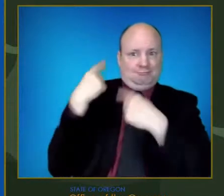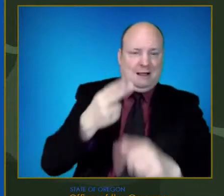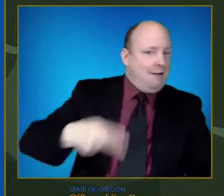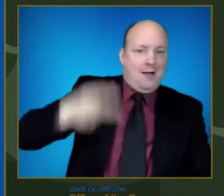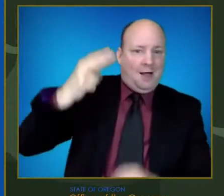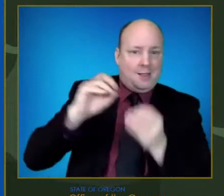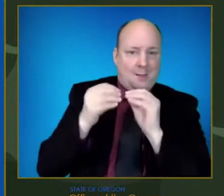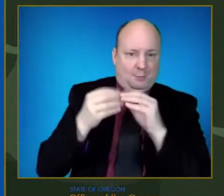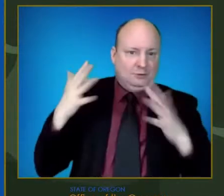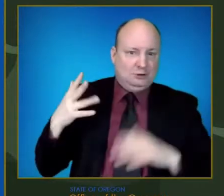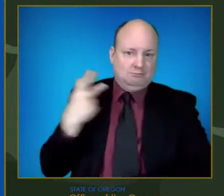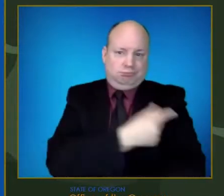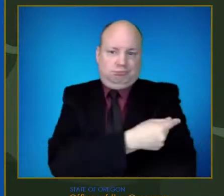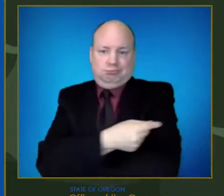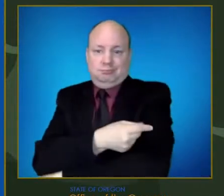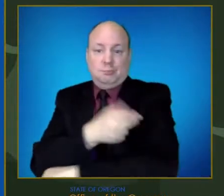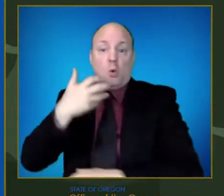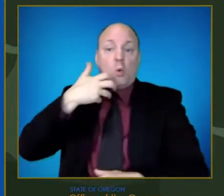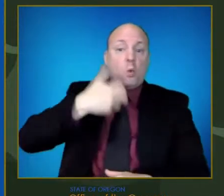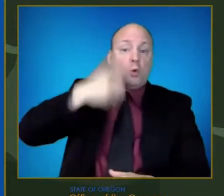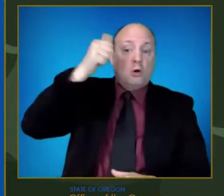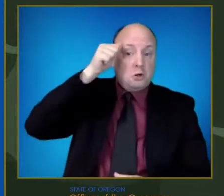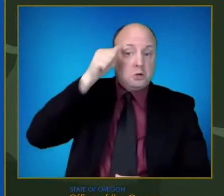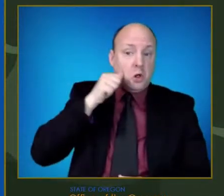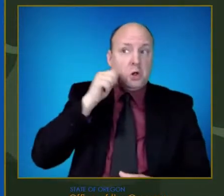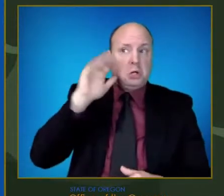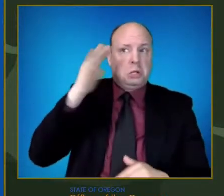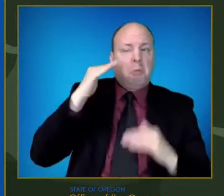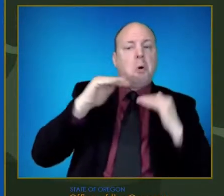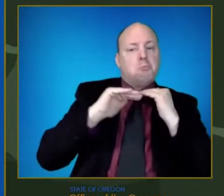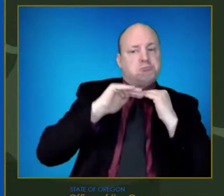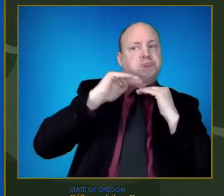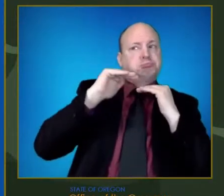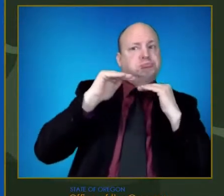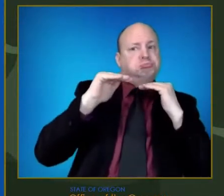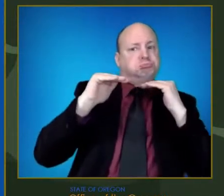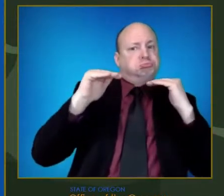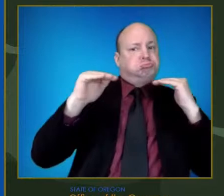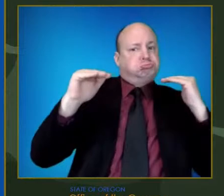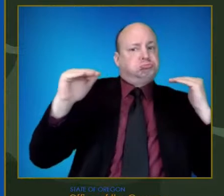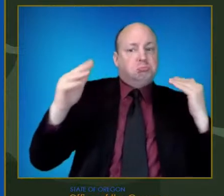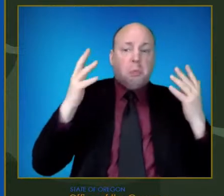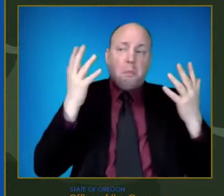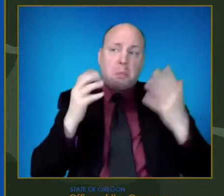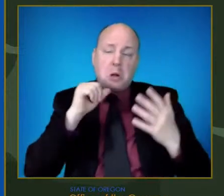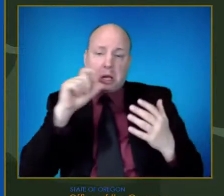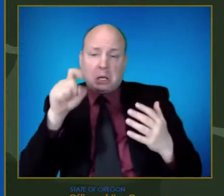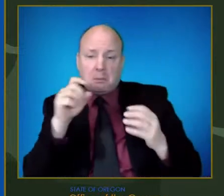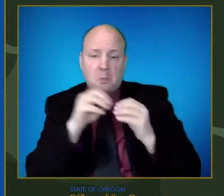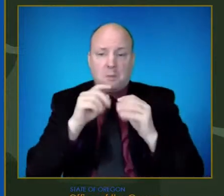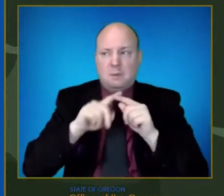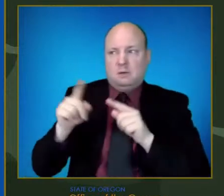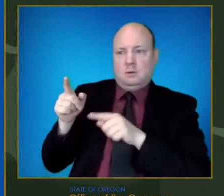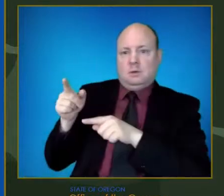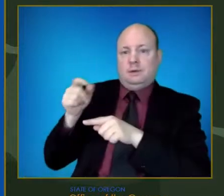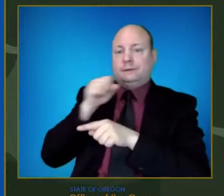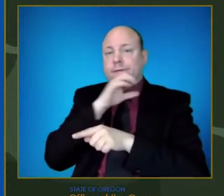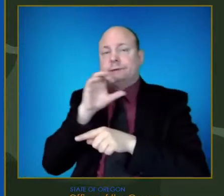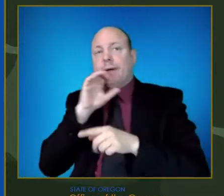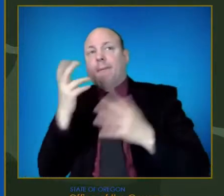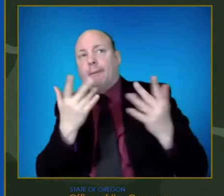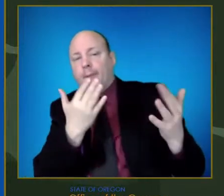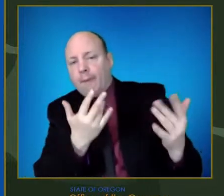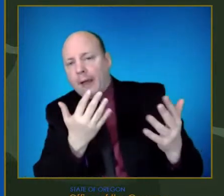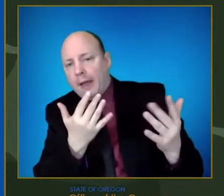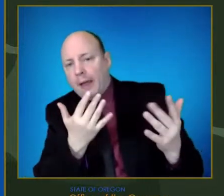older adults. And in some counties, more seniors have waited to get immunized than have chosen to get vaccinated. This flatlining demand should